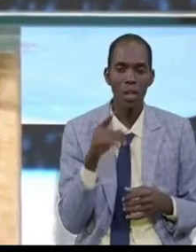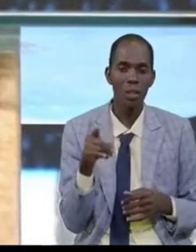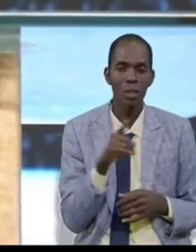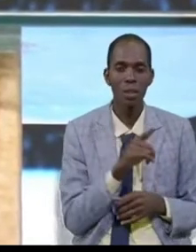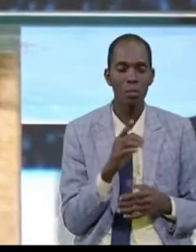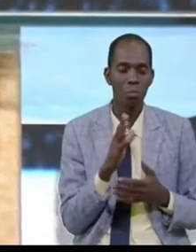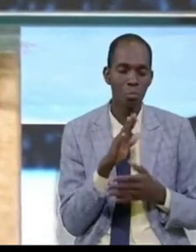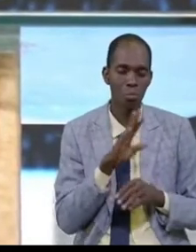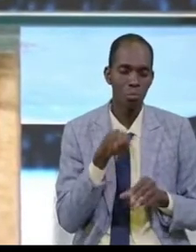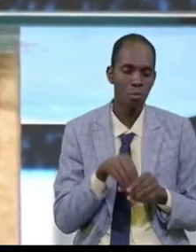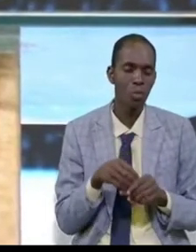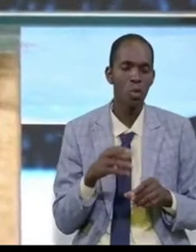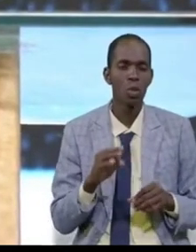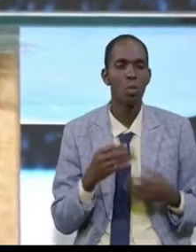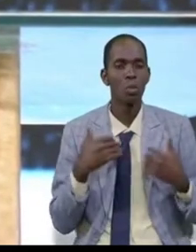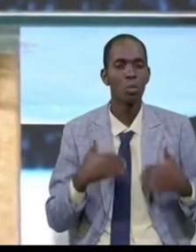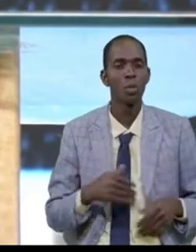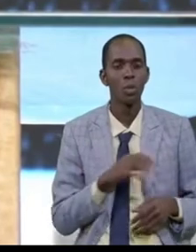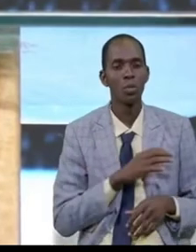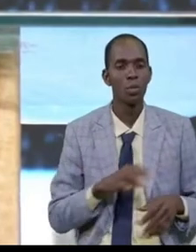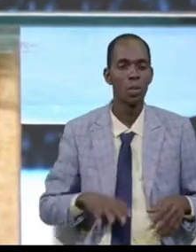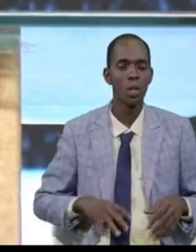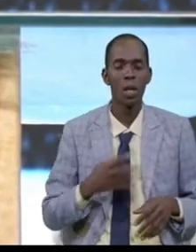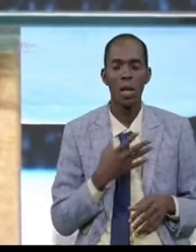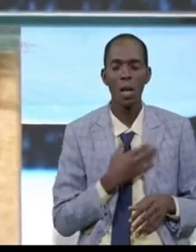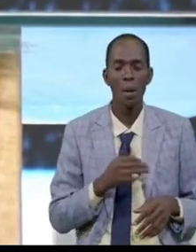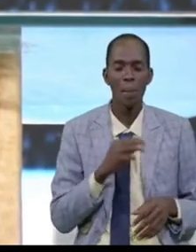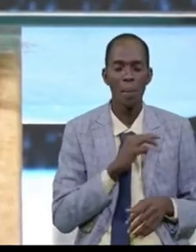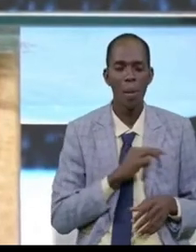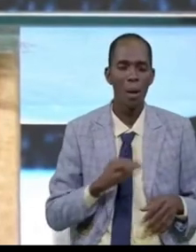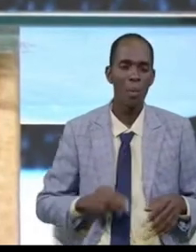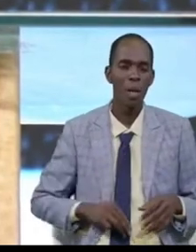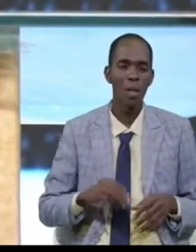Christ, and members in particular.